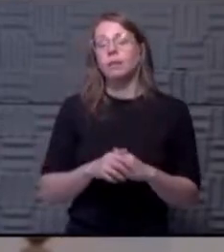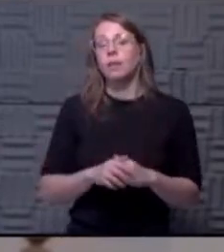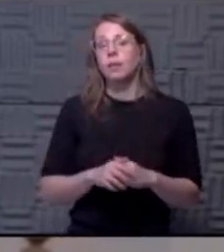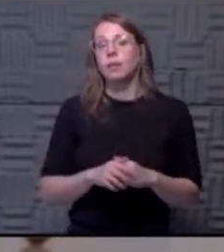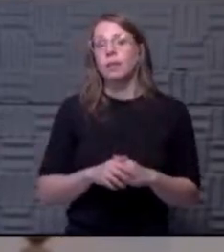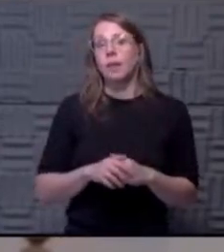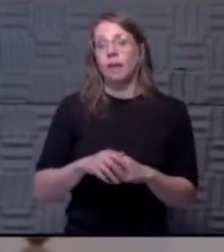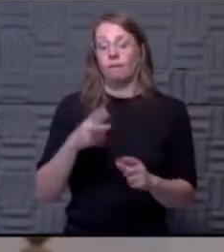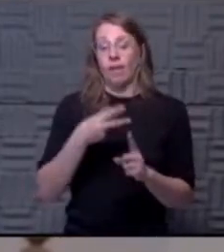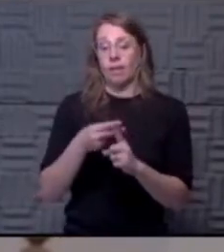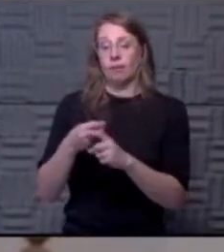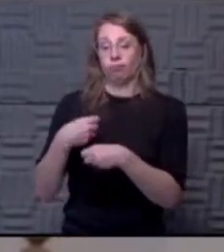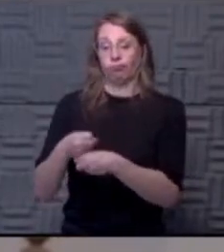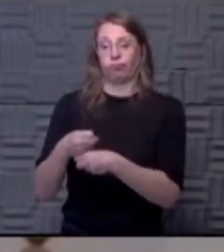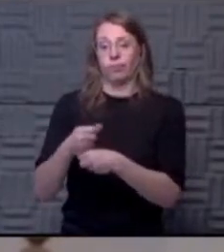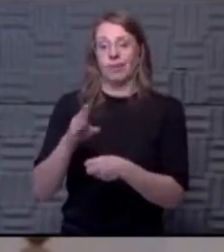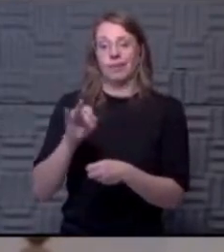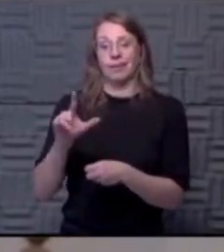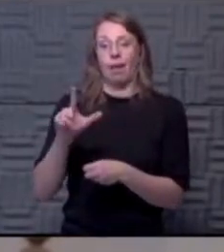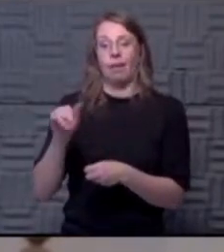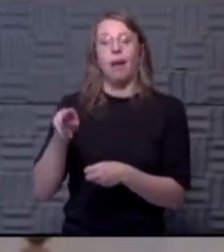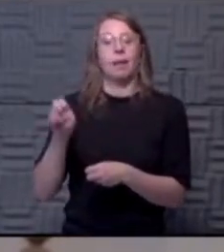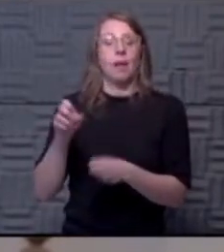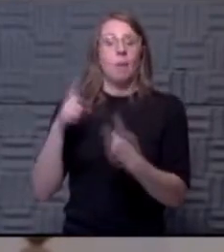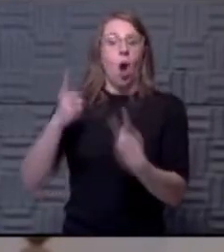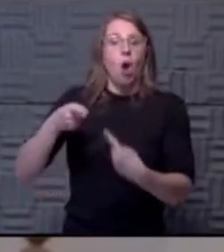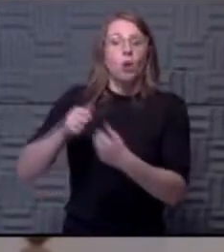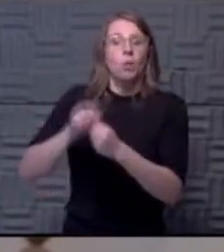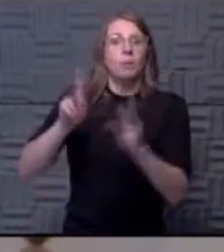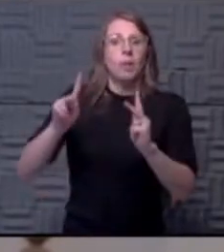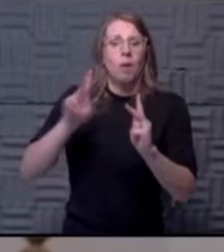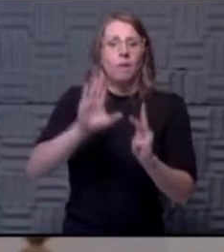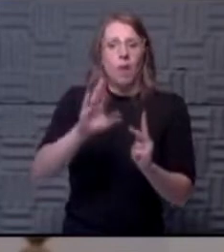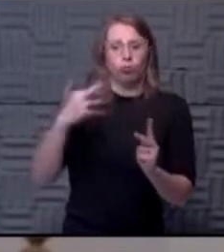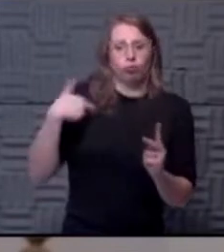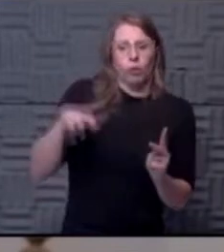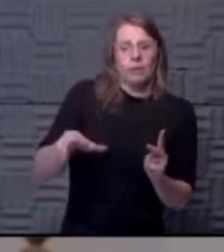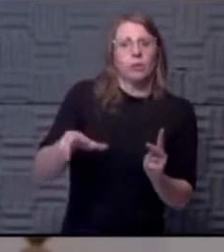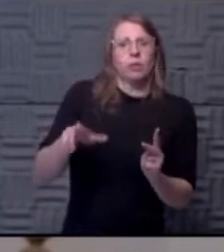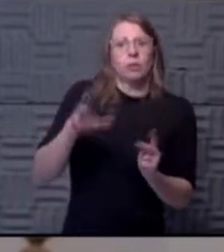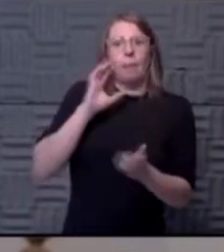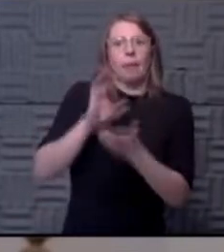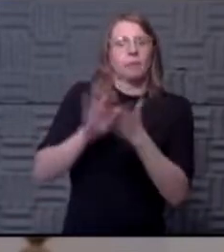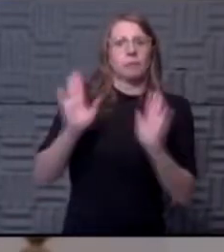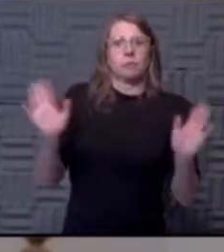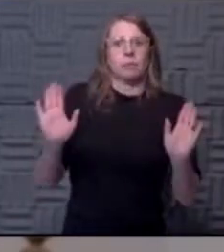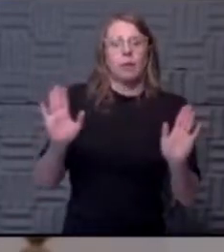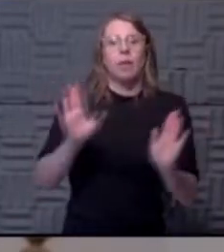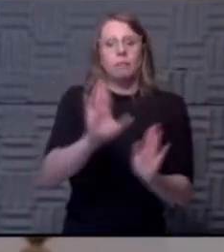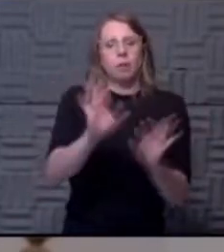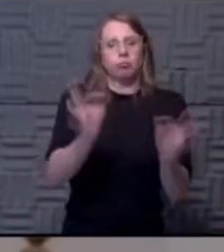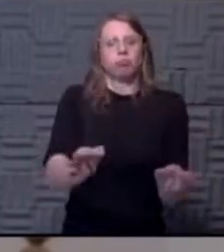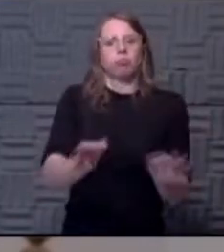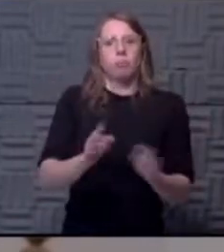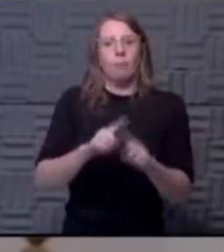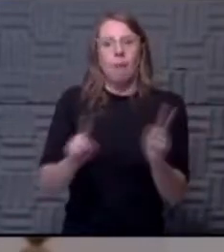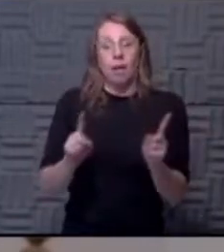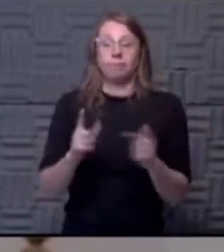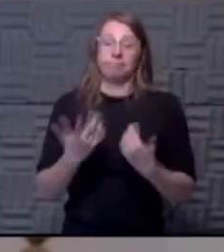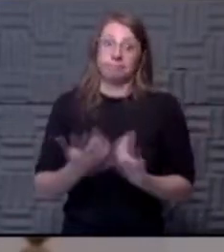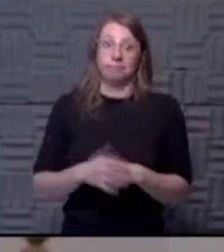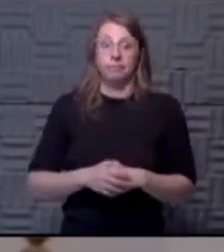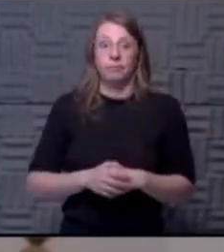Many vaccines are produced in the same cell line. I'm not going to argue with people's religious beliefs. That's for them to decide. But it does put pressure